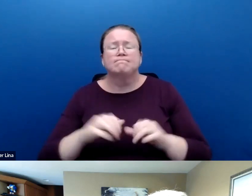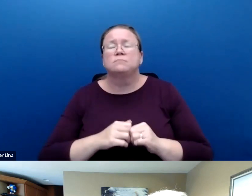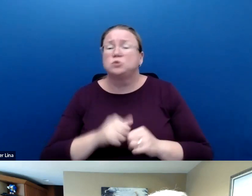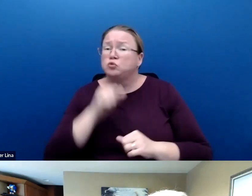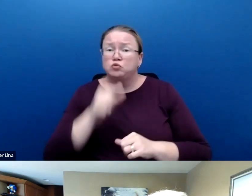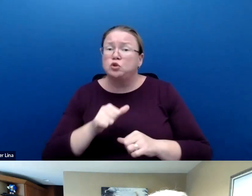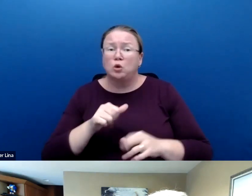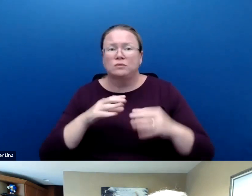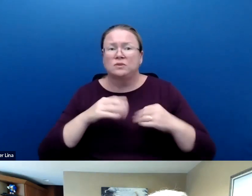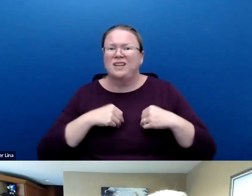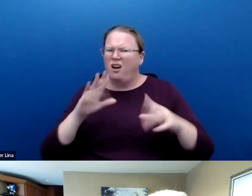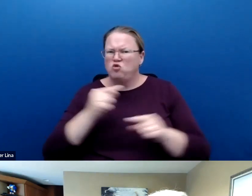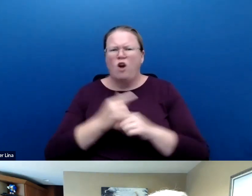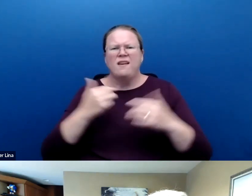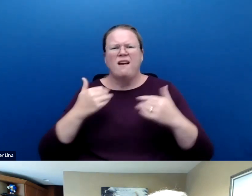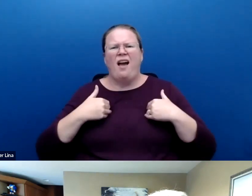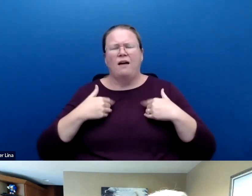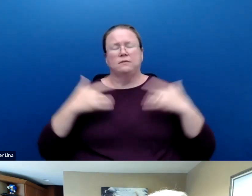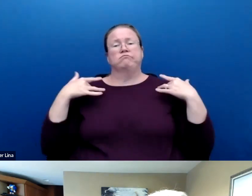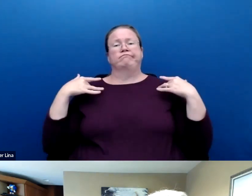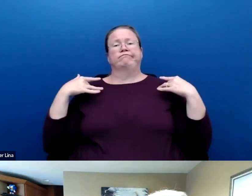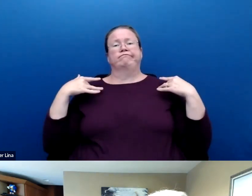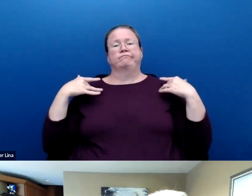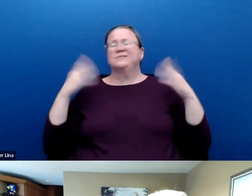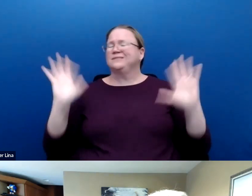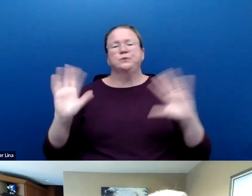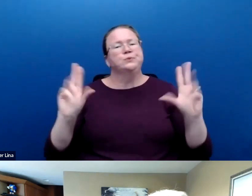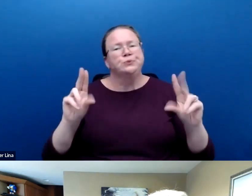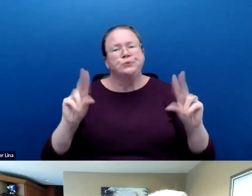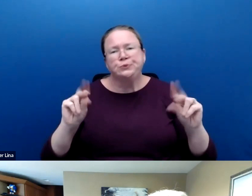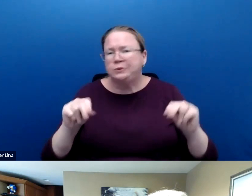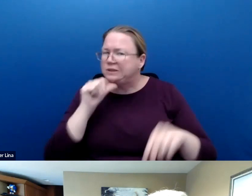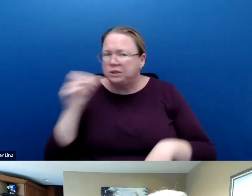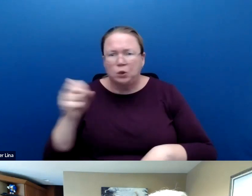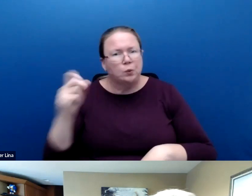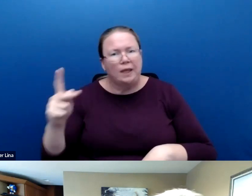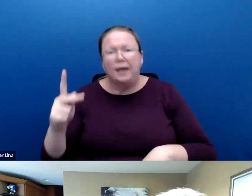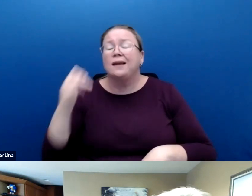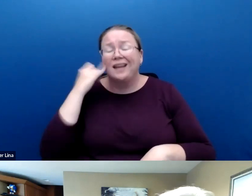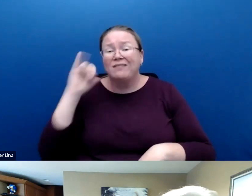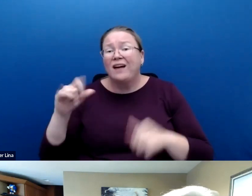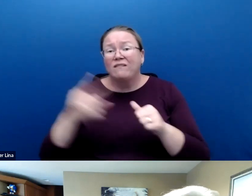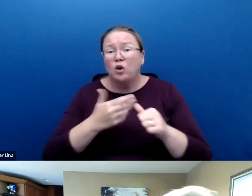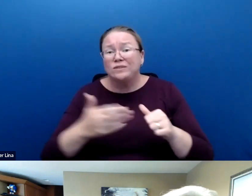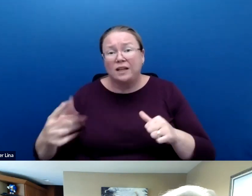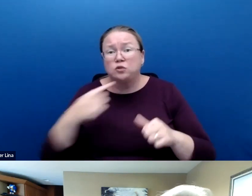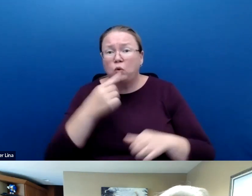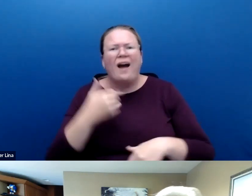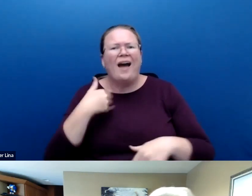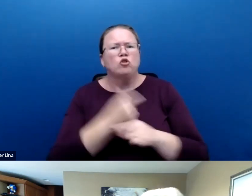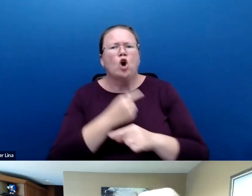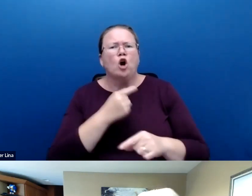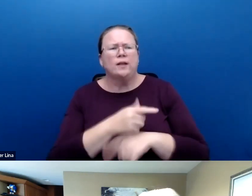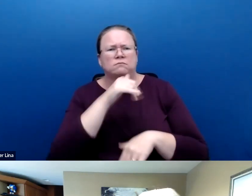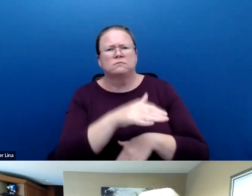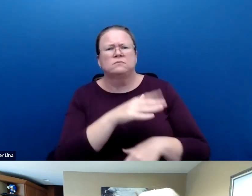don't take that, hey, there's a guardian, stand back, get away. No, that's not okay. When that's the first thing that you're told is there's a guardian, mind